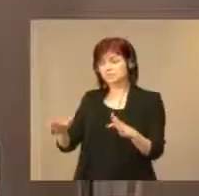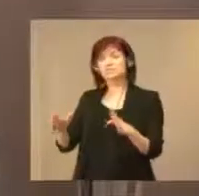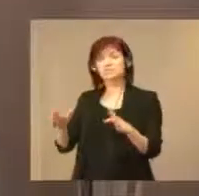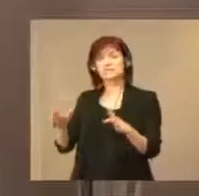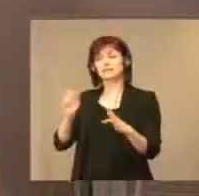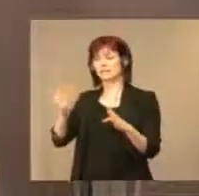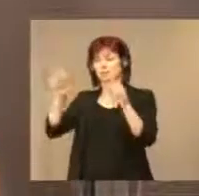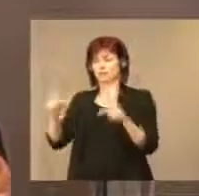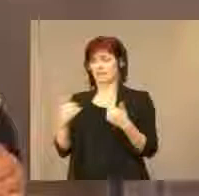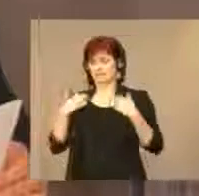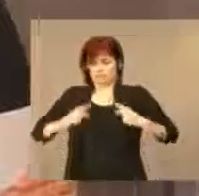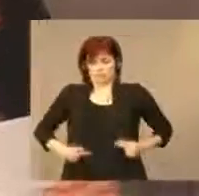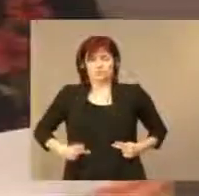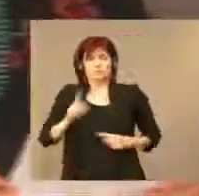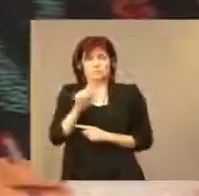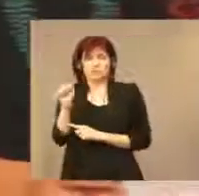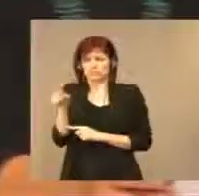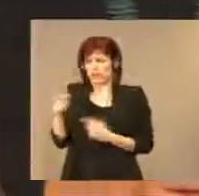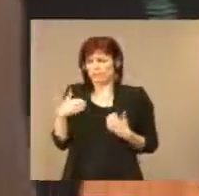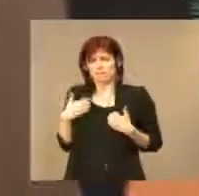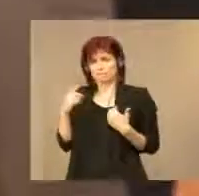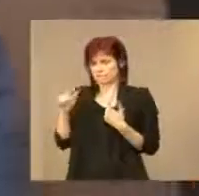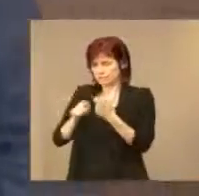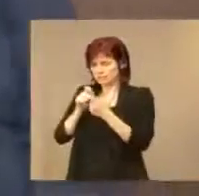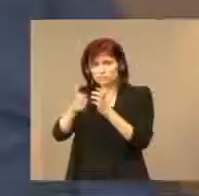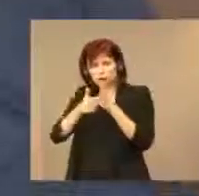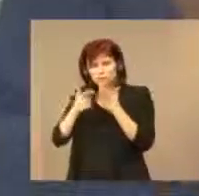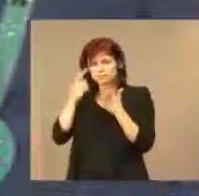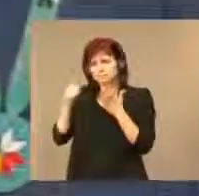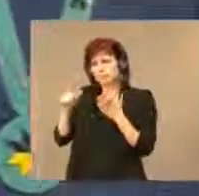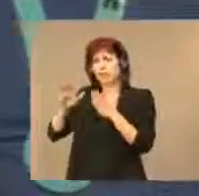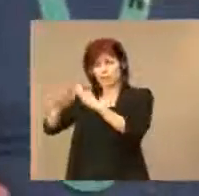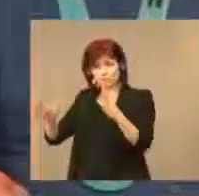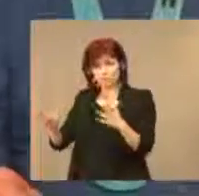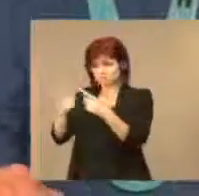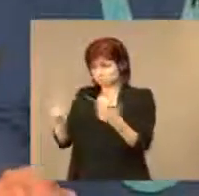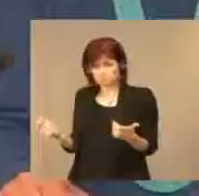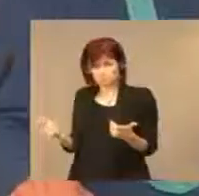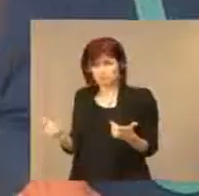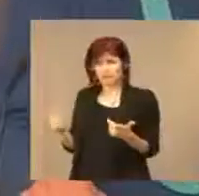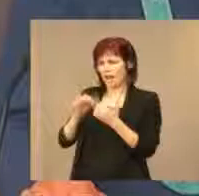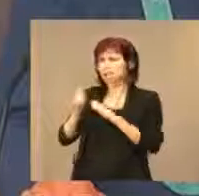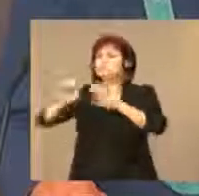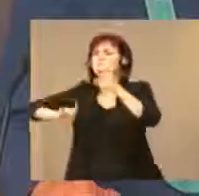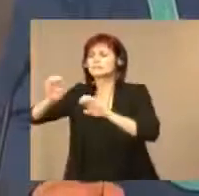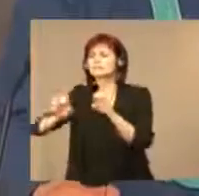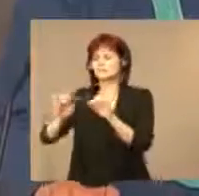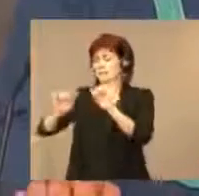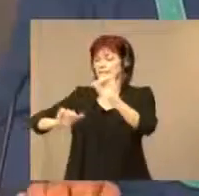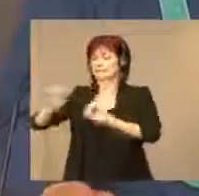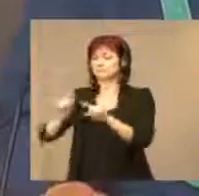disability? Is that something you could, or James?